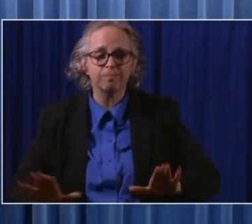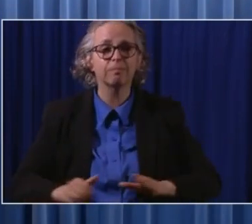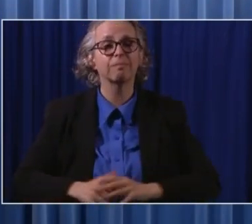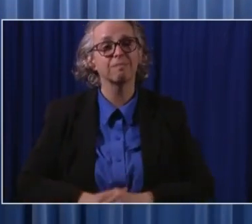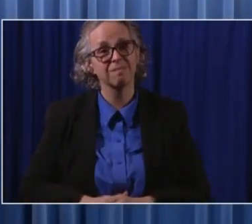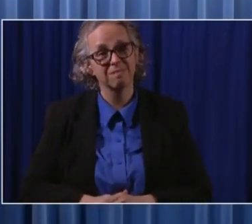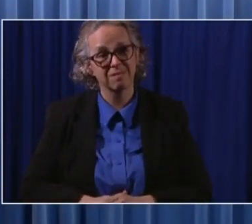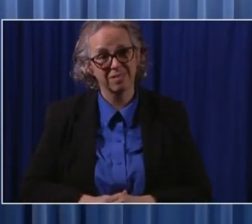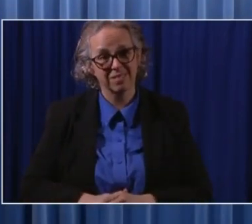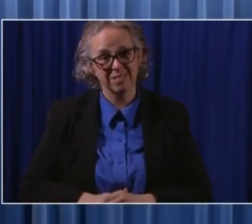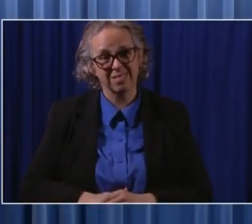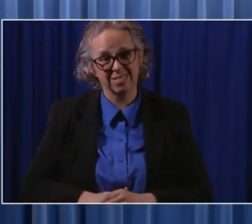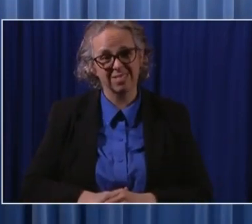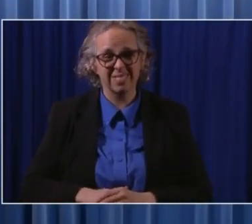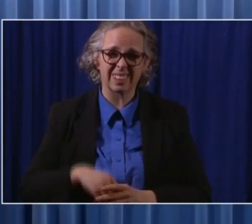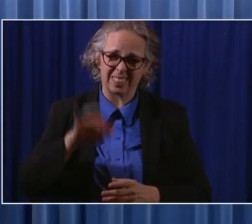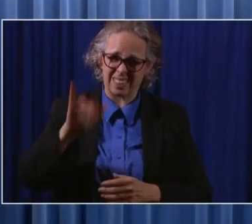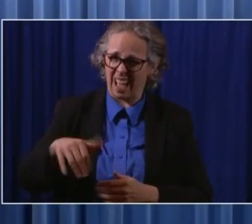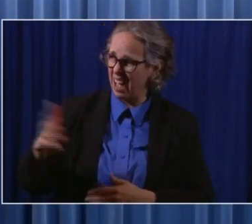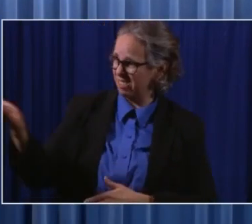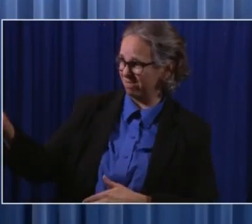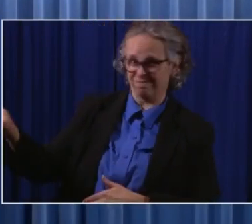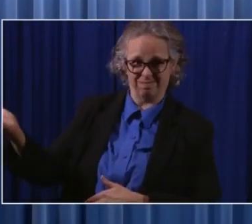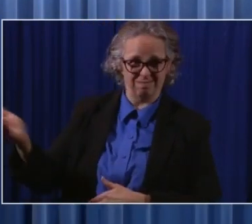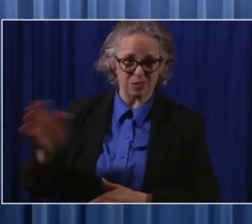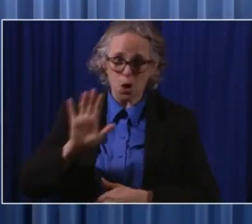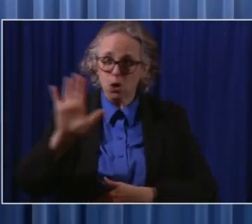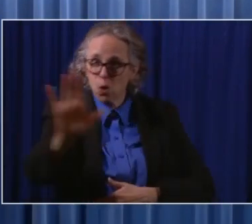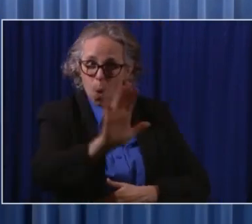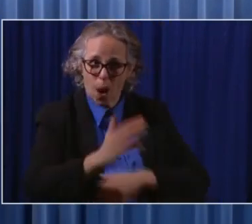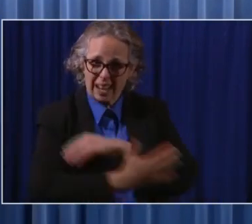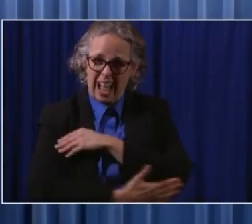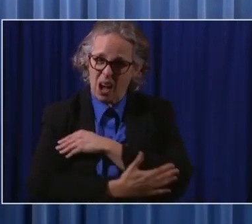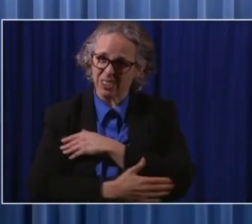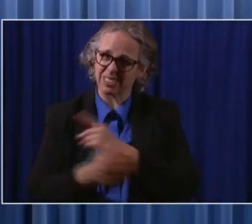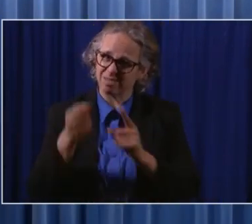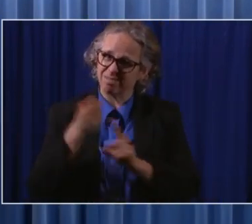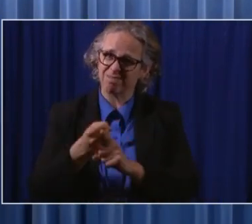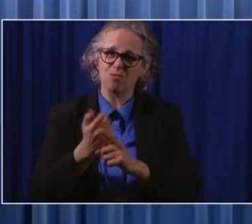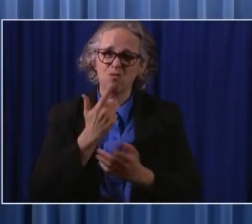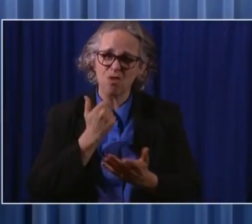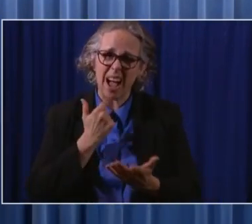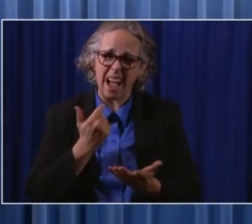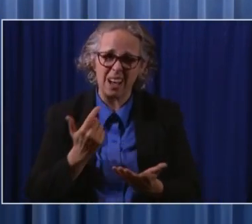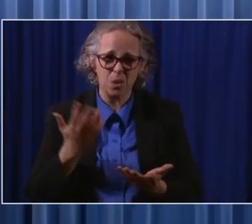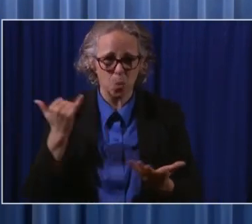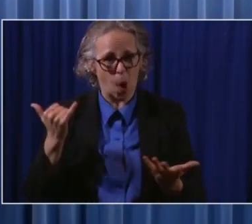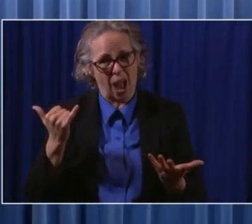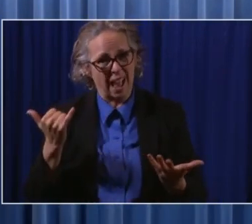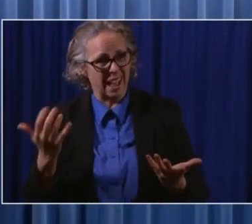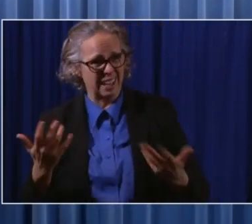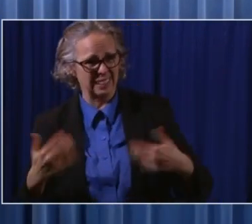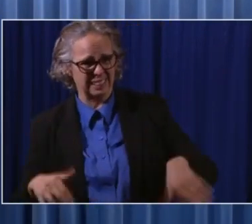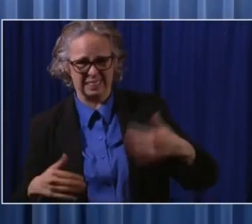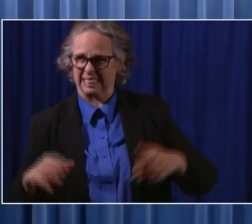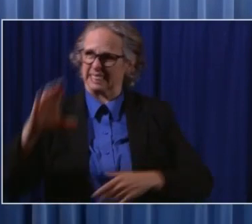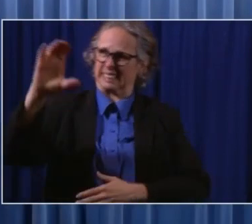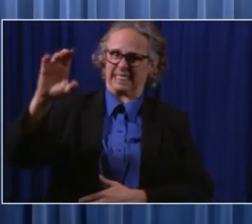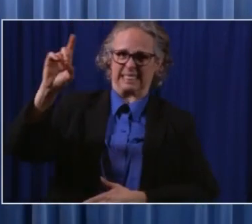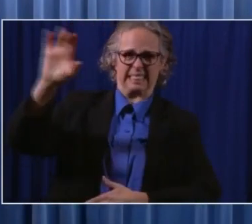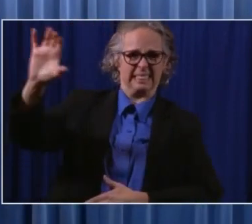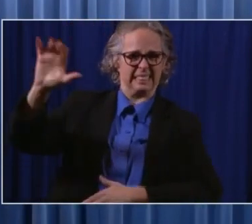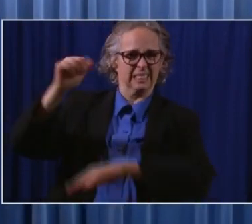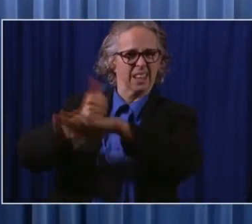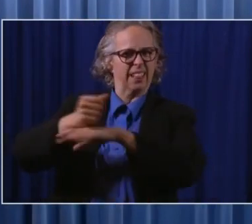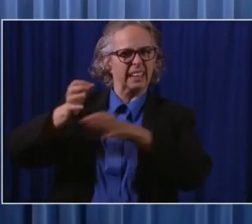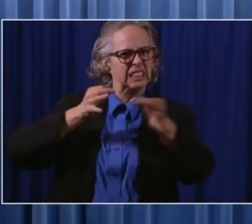These are the counties, as I said. These are the counties that are there because of a high incident number. So what it means is the rate of increase may